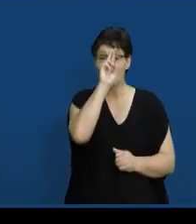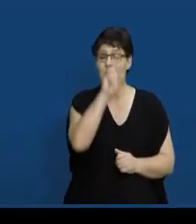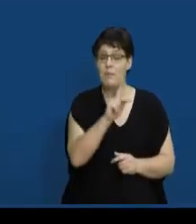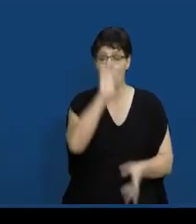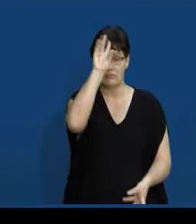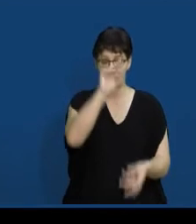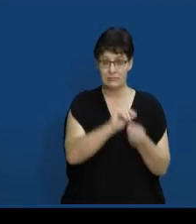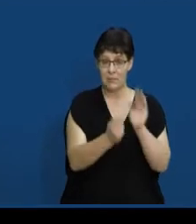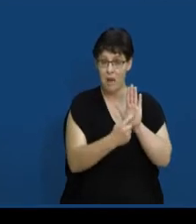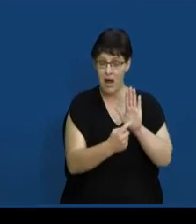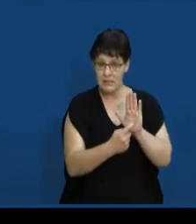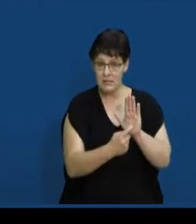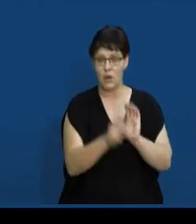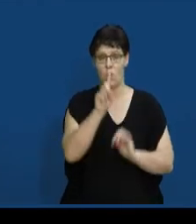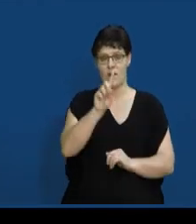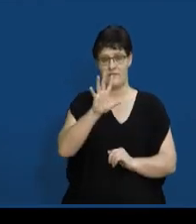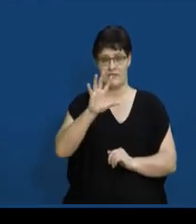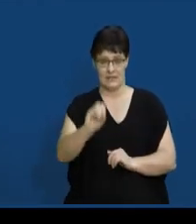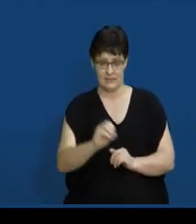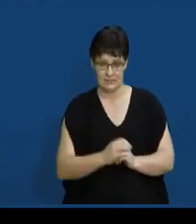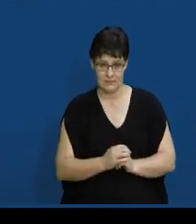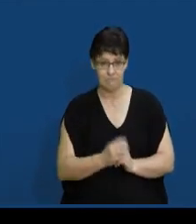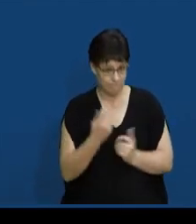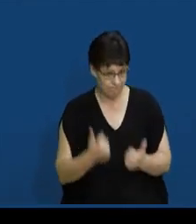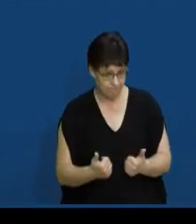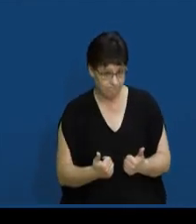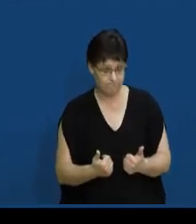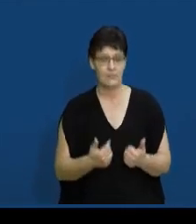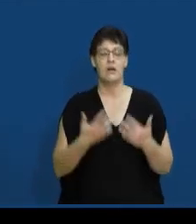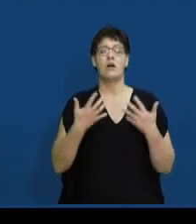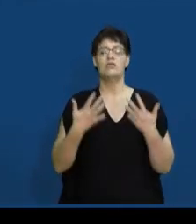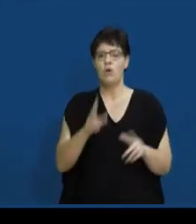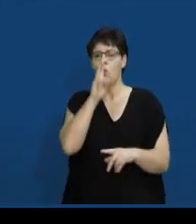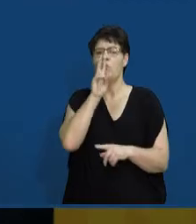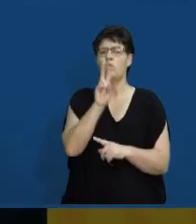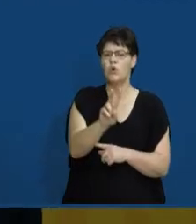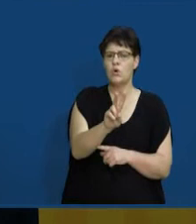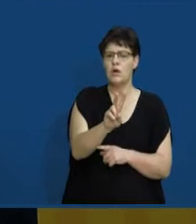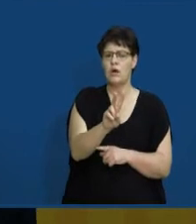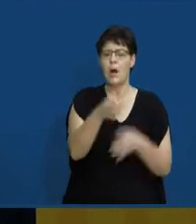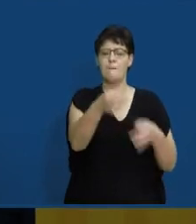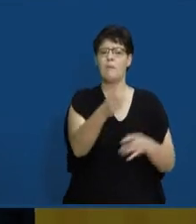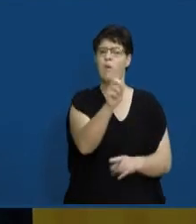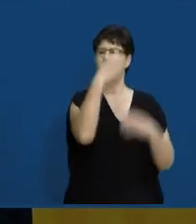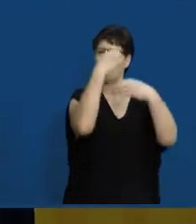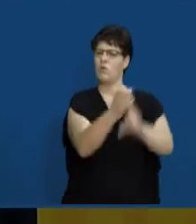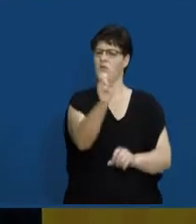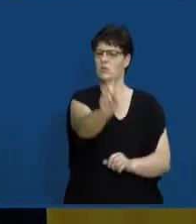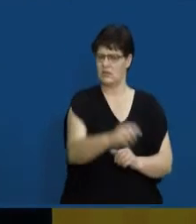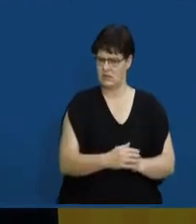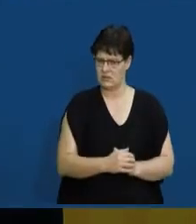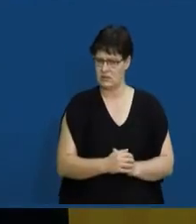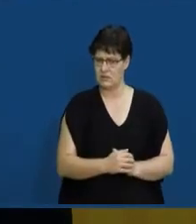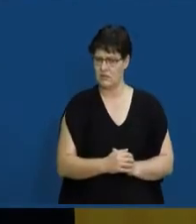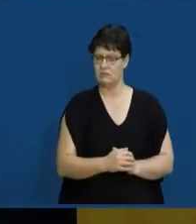of 150 marks. Got it? Okay. Now, if you look at the focus of paper 1, you will